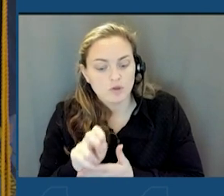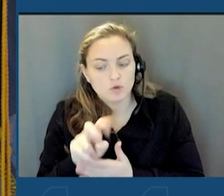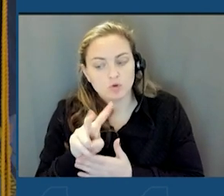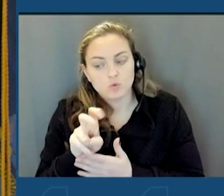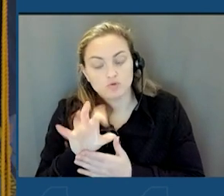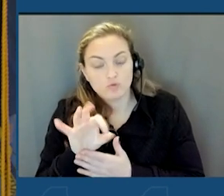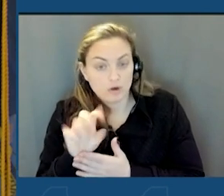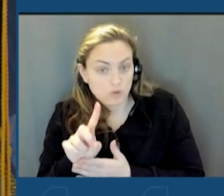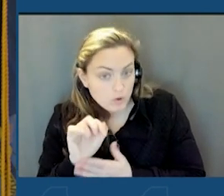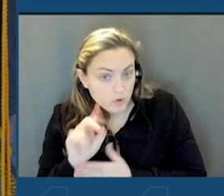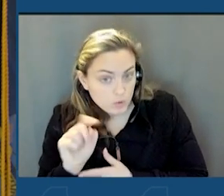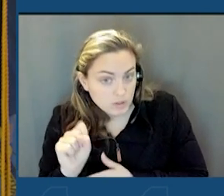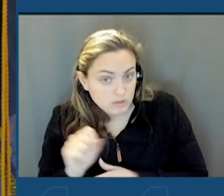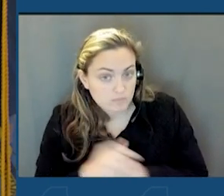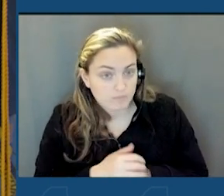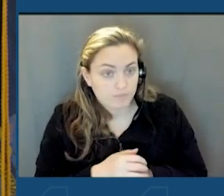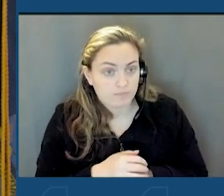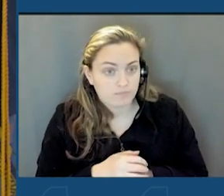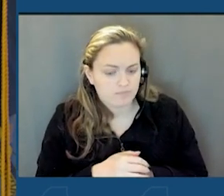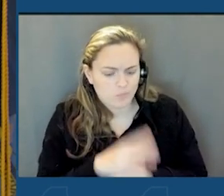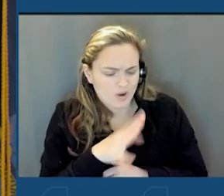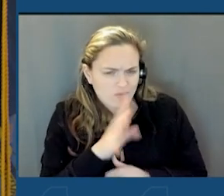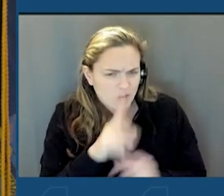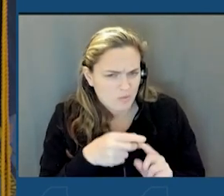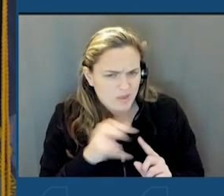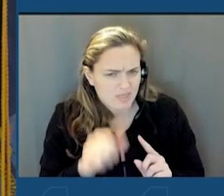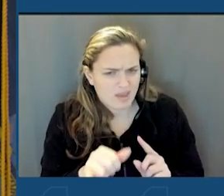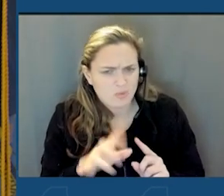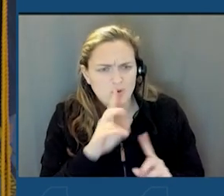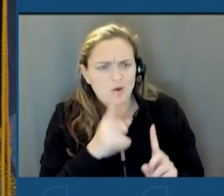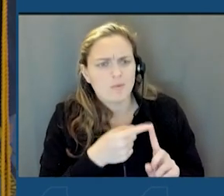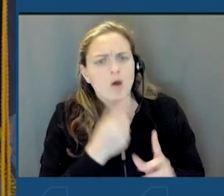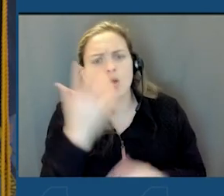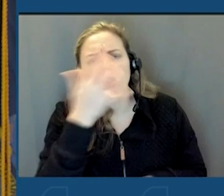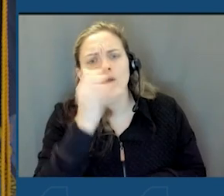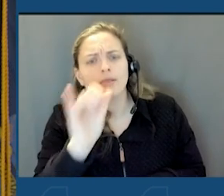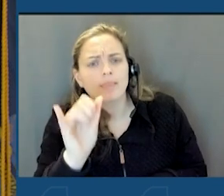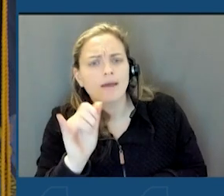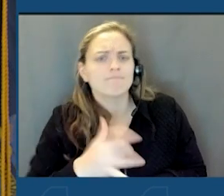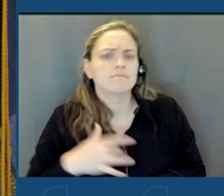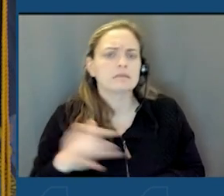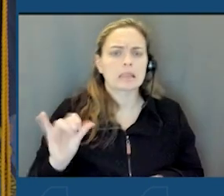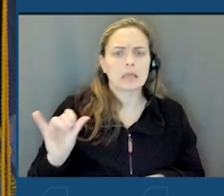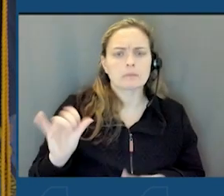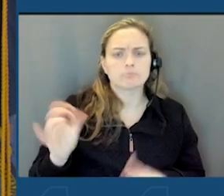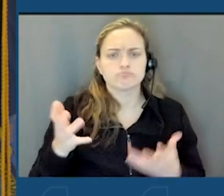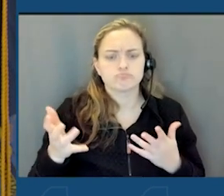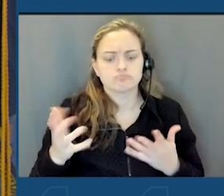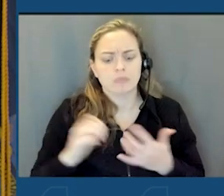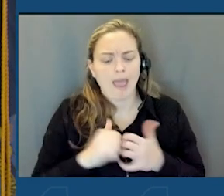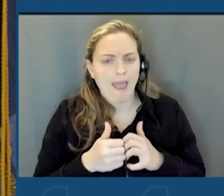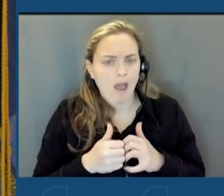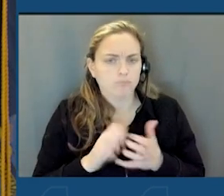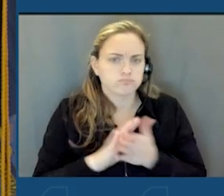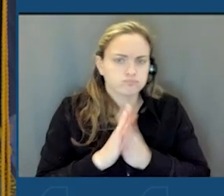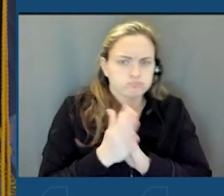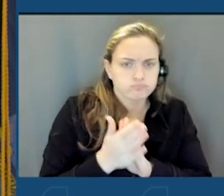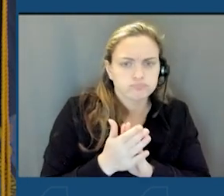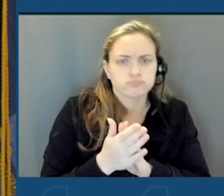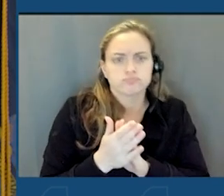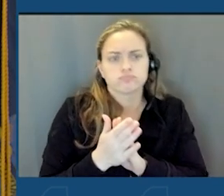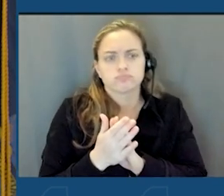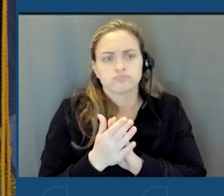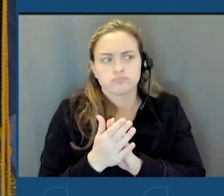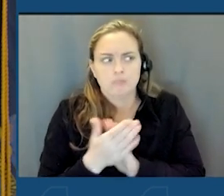units. We never talk about that. We talk about what's it going to look like, what's it going to feel like, and how do we become a